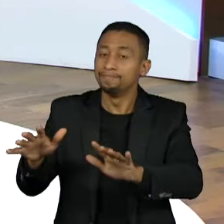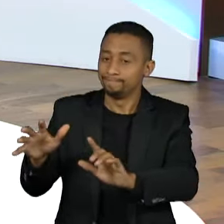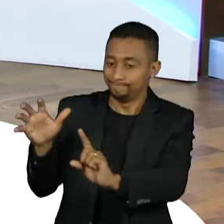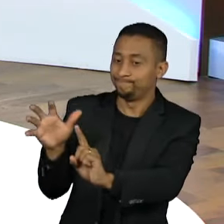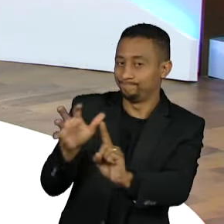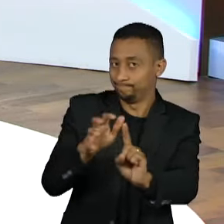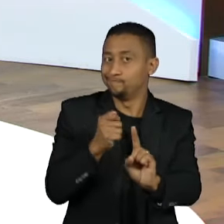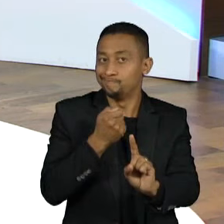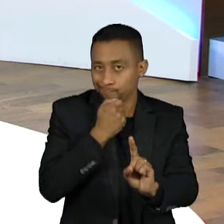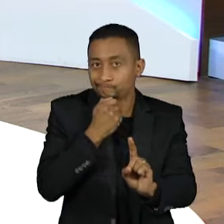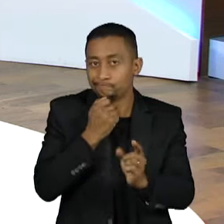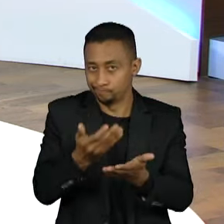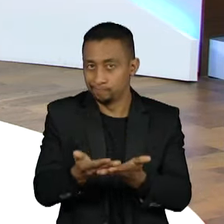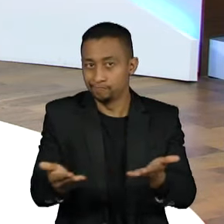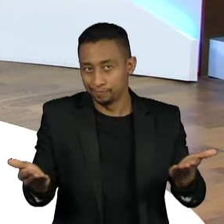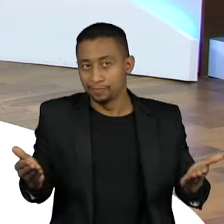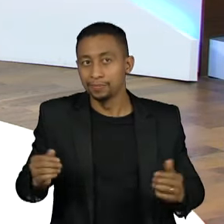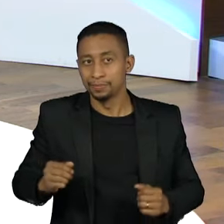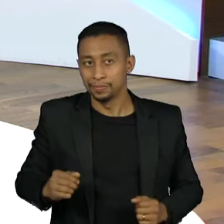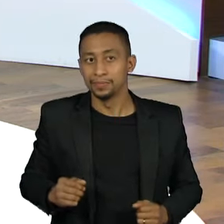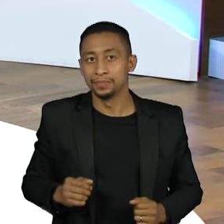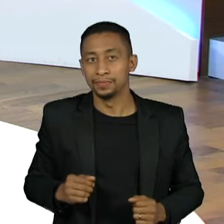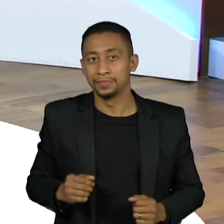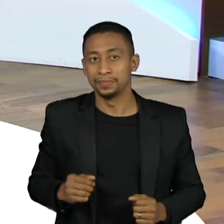really badly felt there.